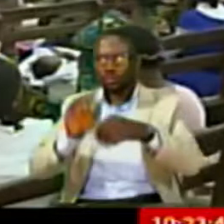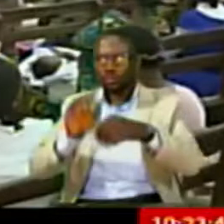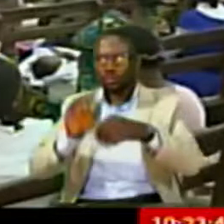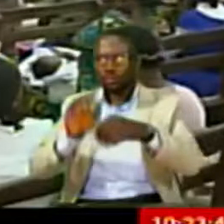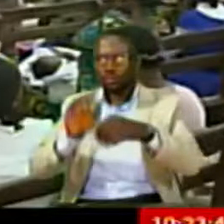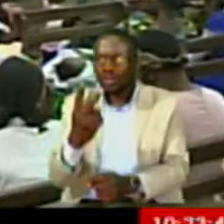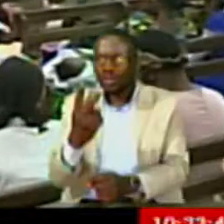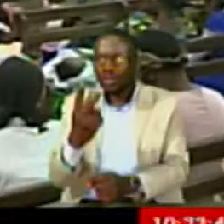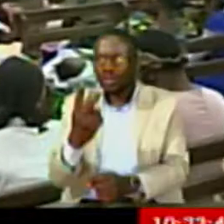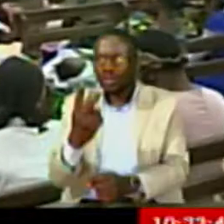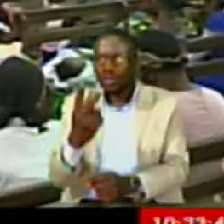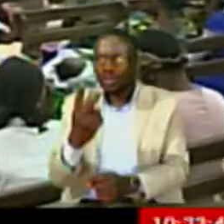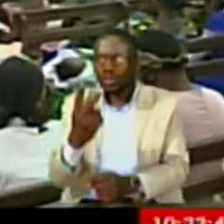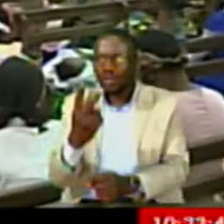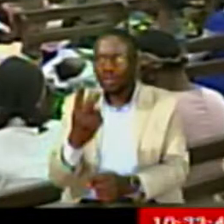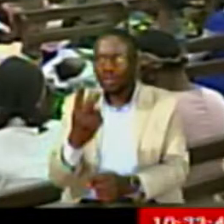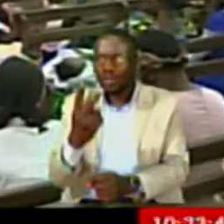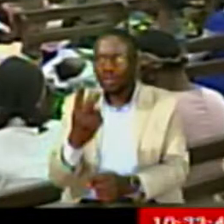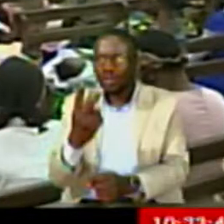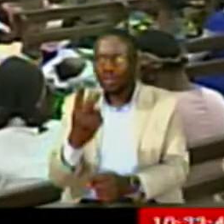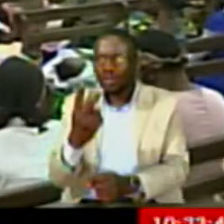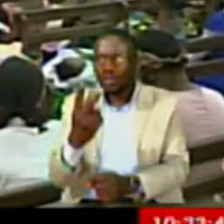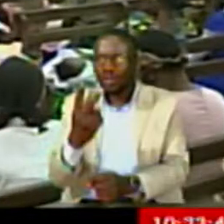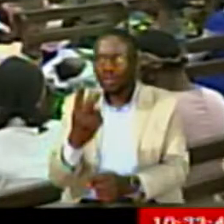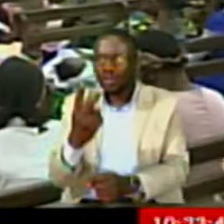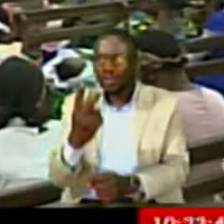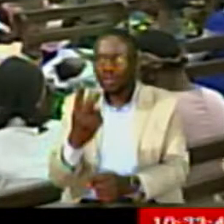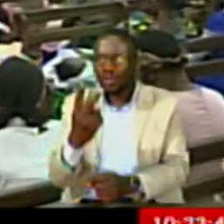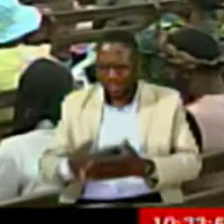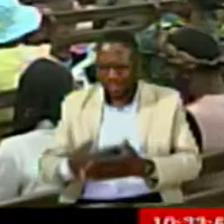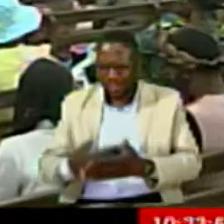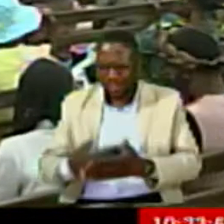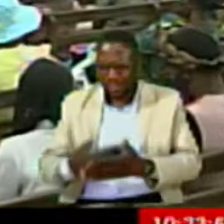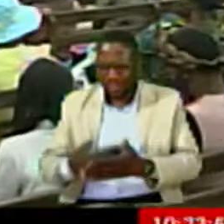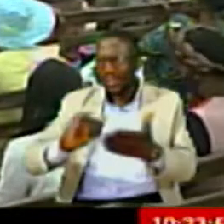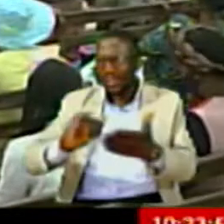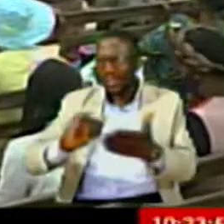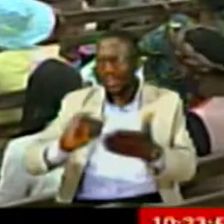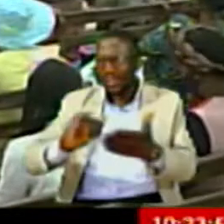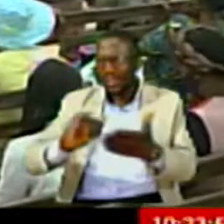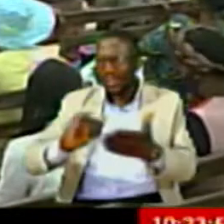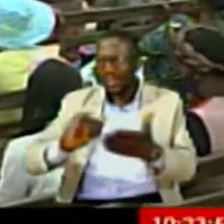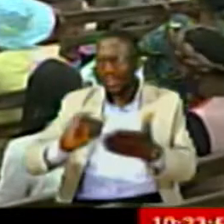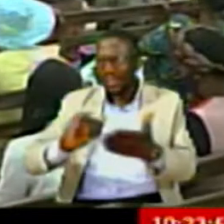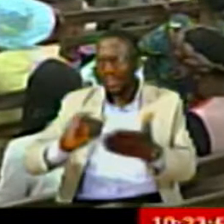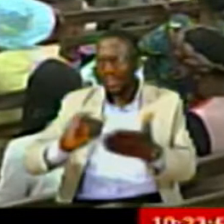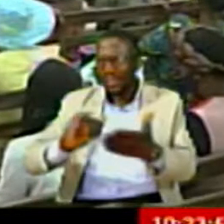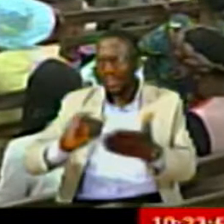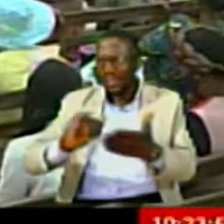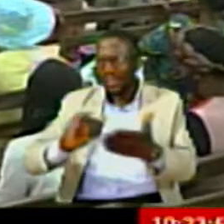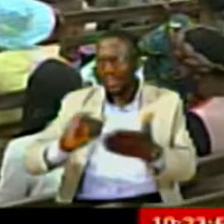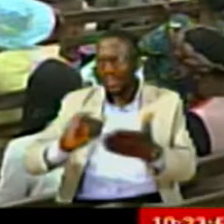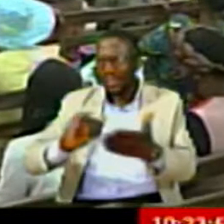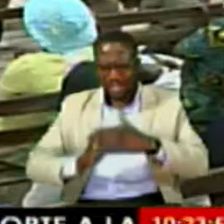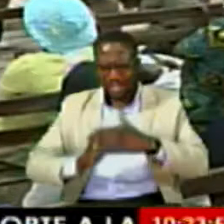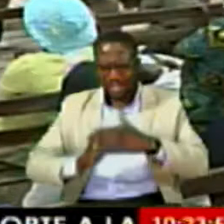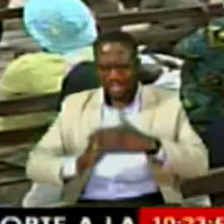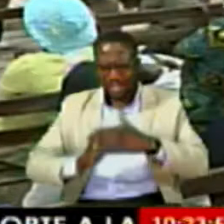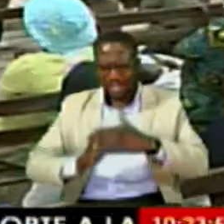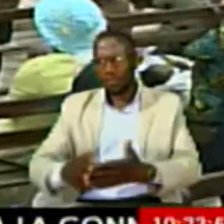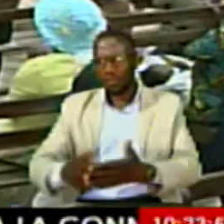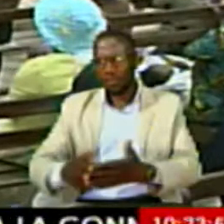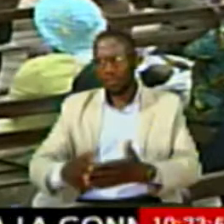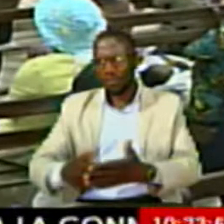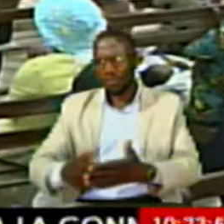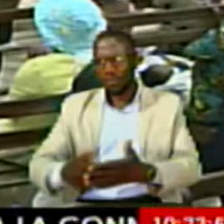new une life. Une nouvelle vie a commencé. A new life has begun. C'est la vie éternelle. It's the eternal life. Ils sont nés de nouveau. They are born again. Ils sont nés de